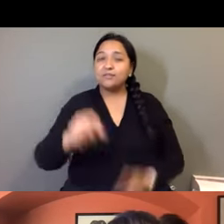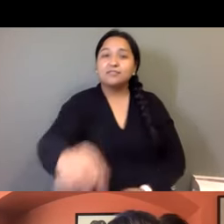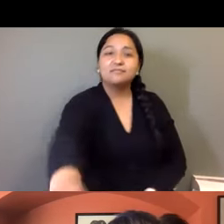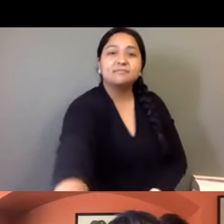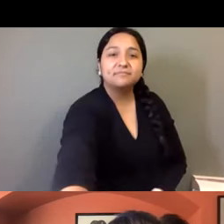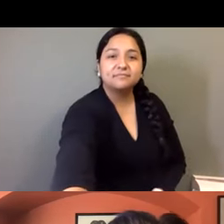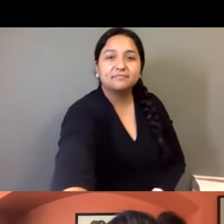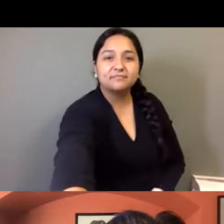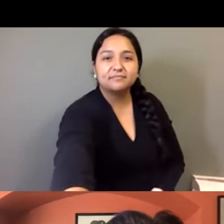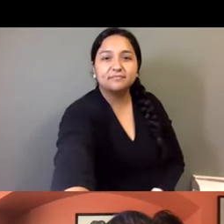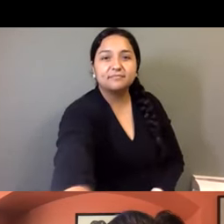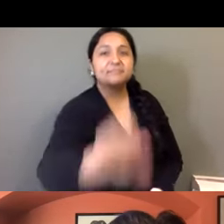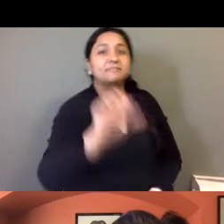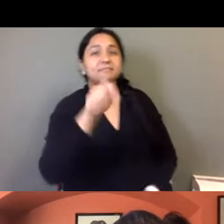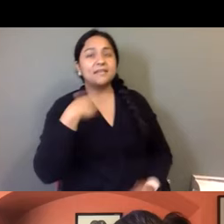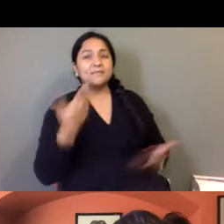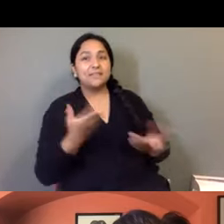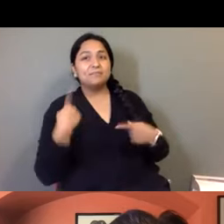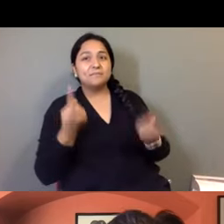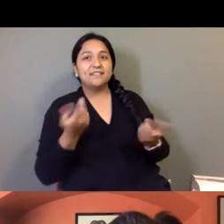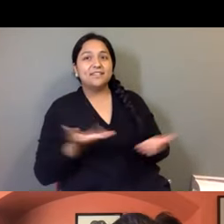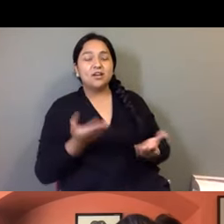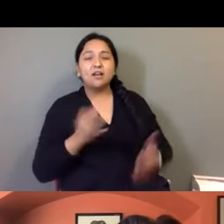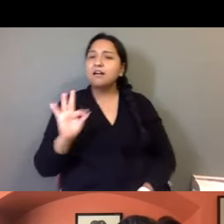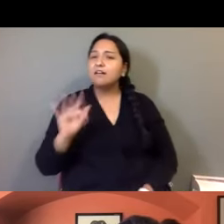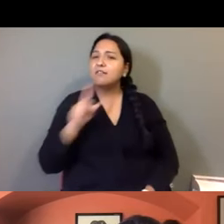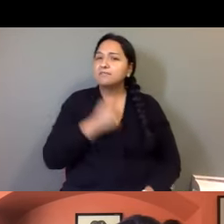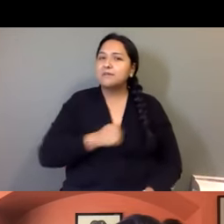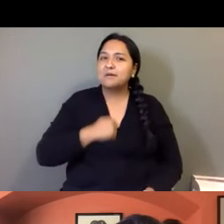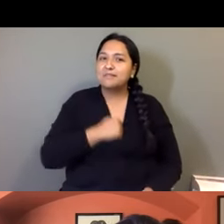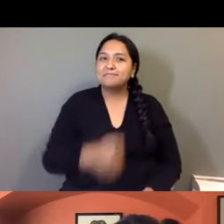I've been here for a little bit. Oh my God, honey. I am so sorry. Okay.